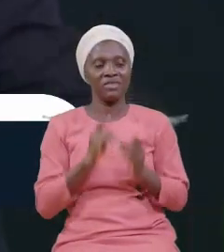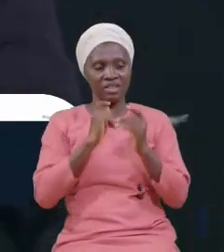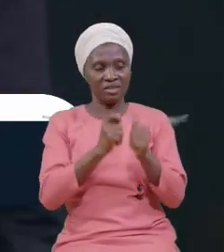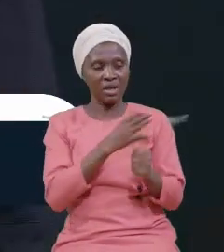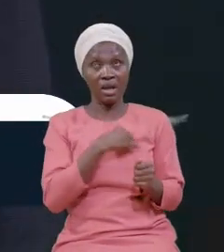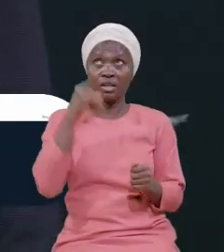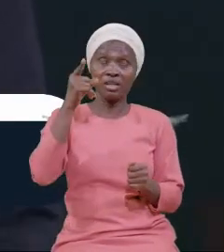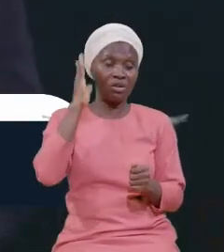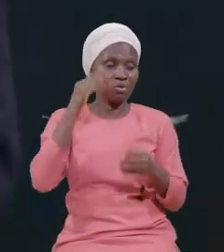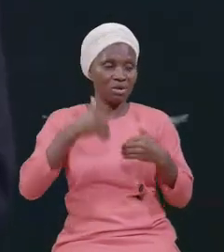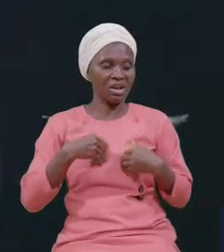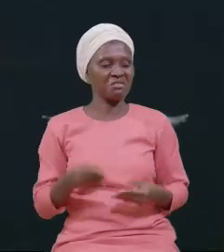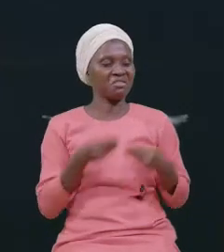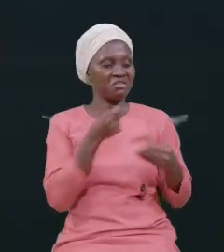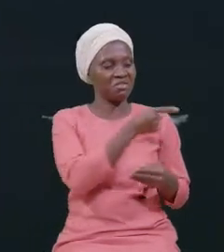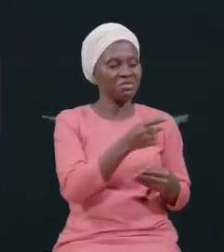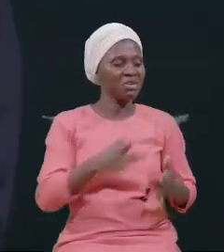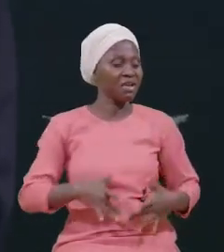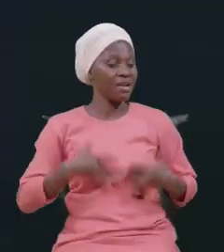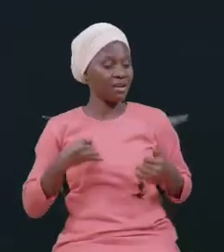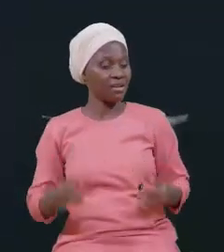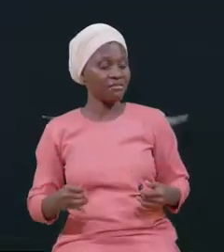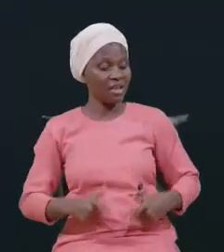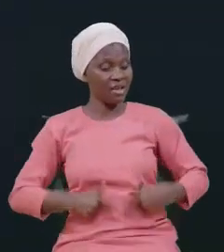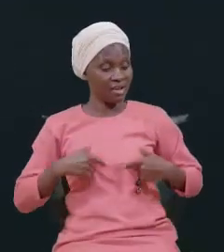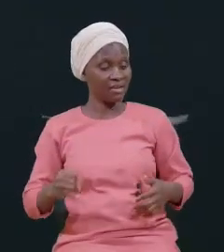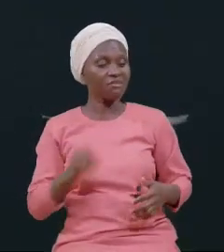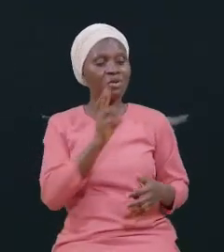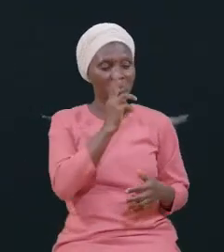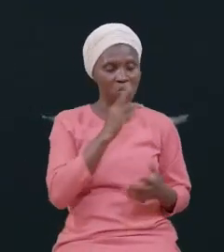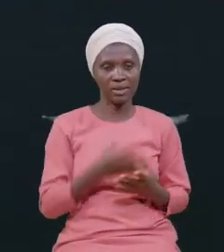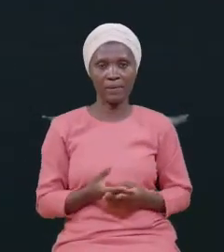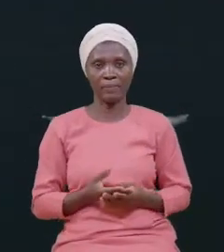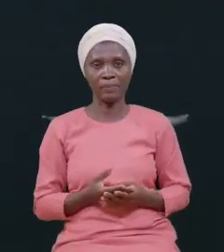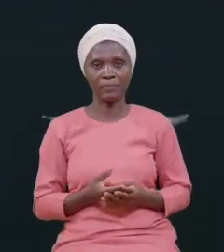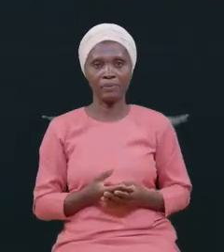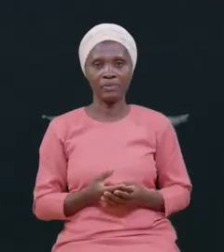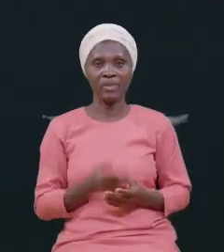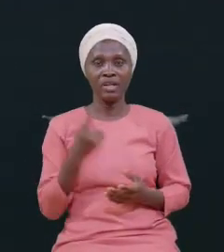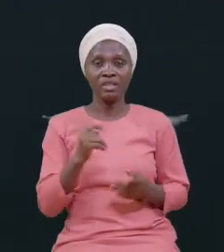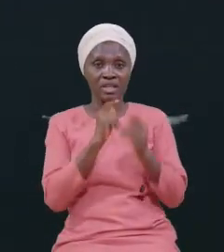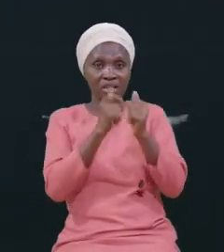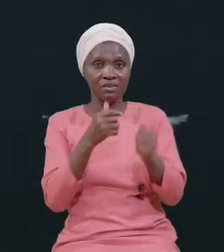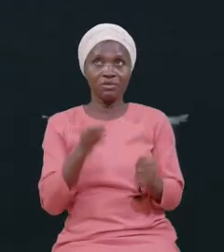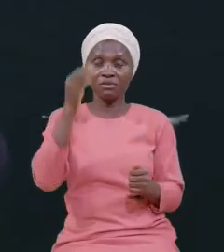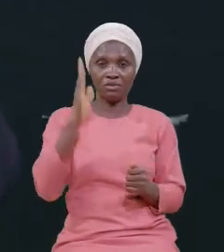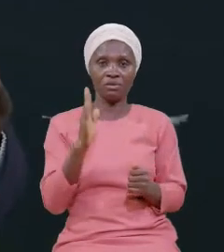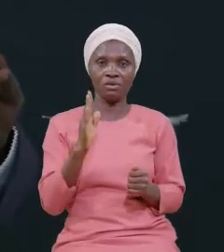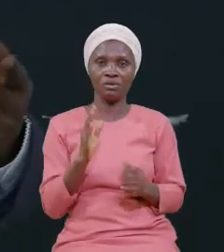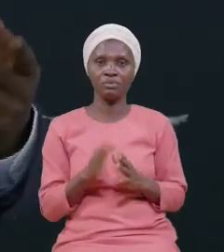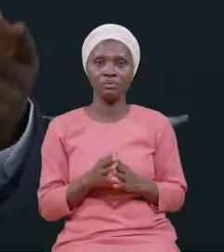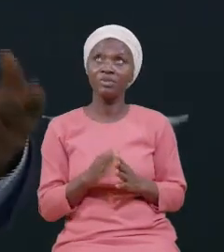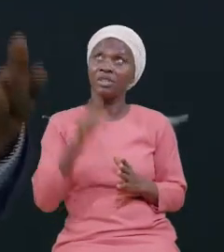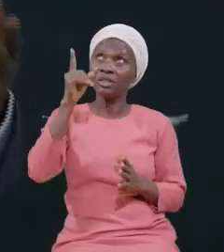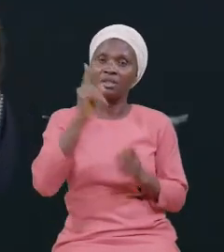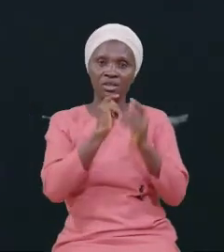thee living water. Living water. The gift of God is the gift of God to you. We don't